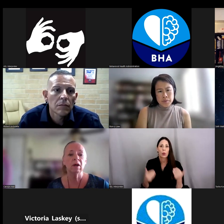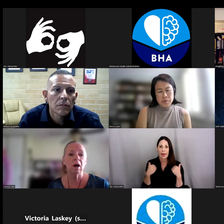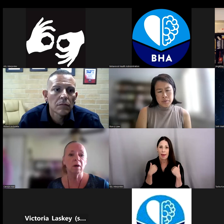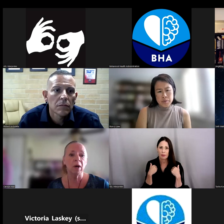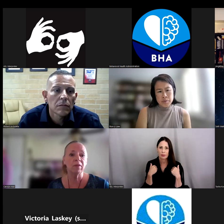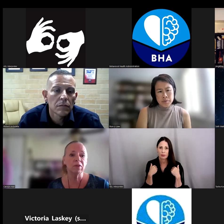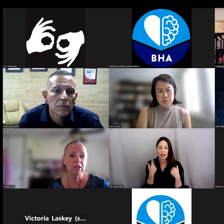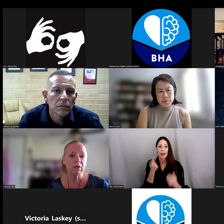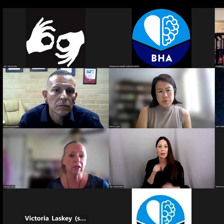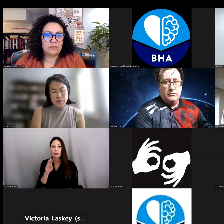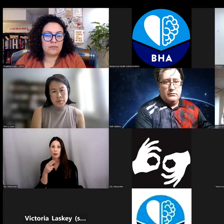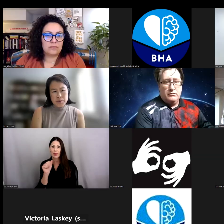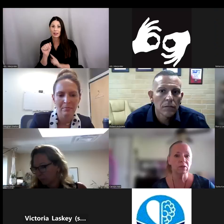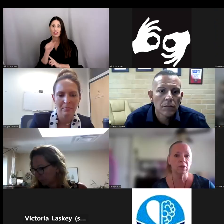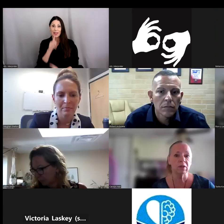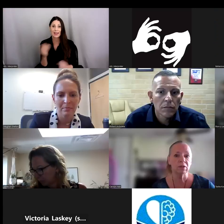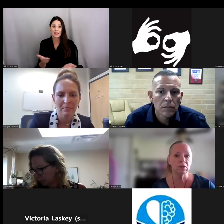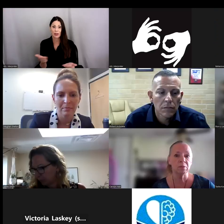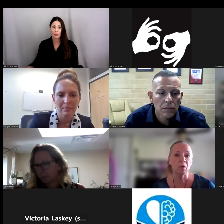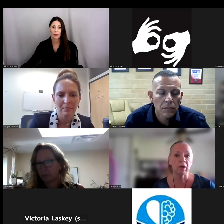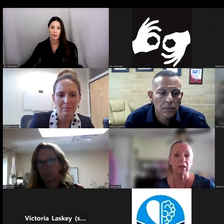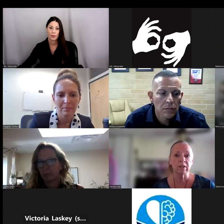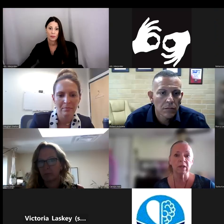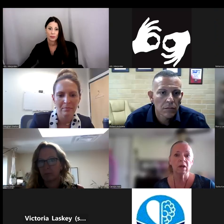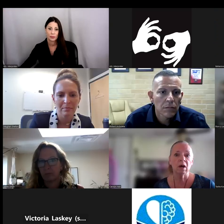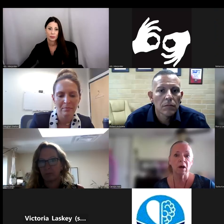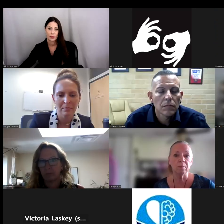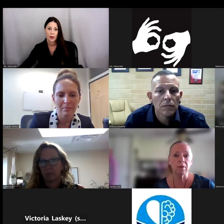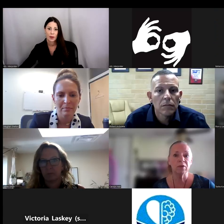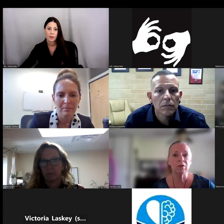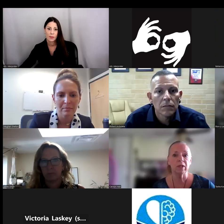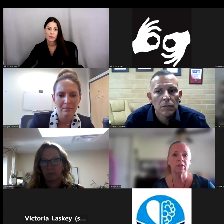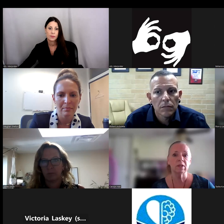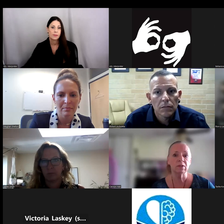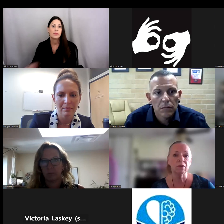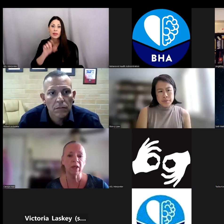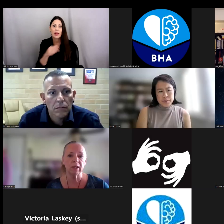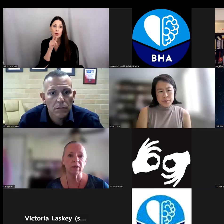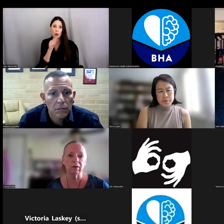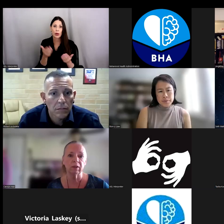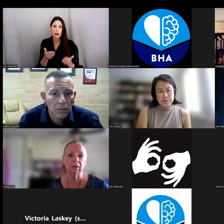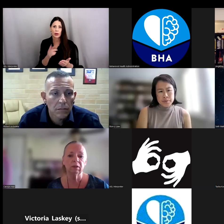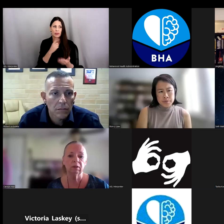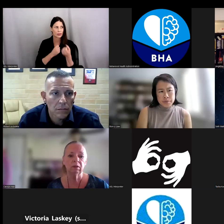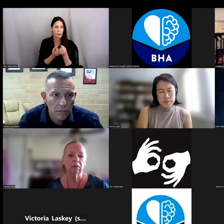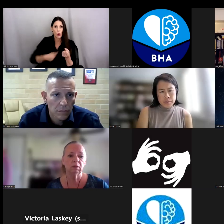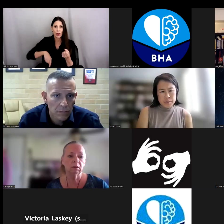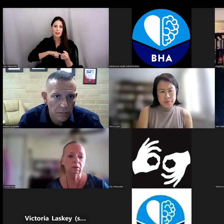and others that are here to support us through this. So thank you.